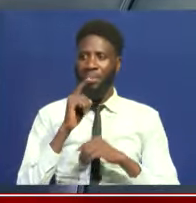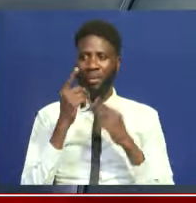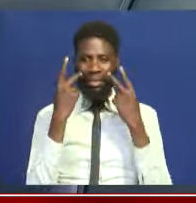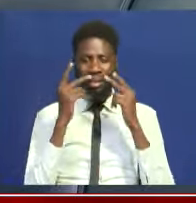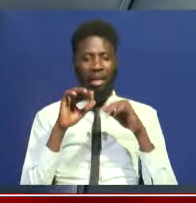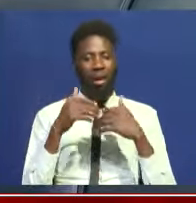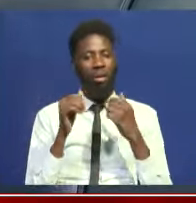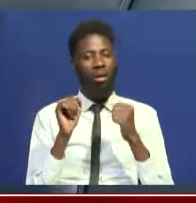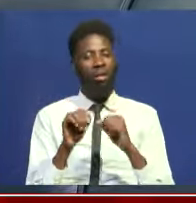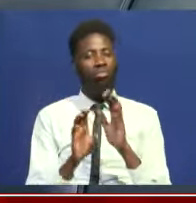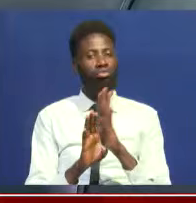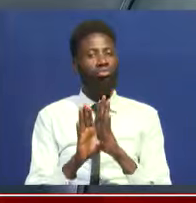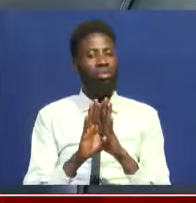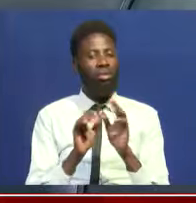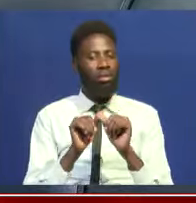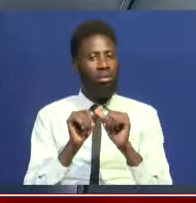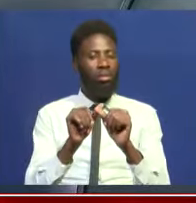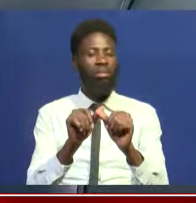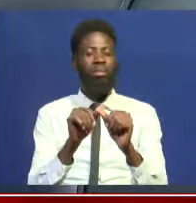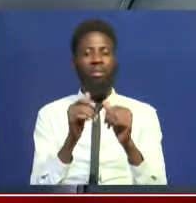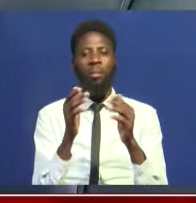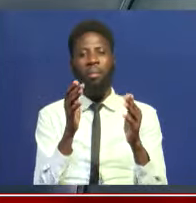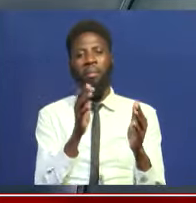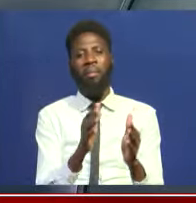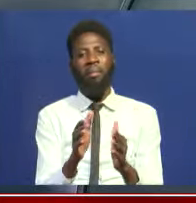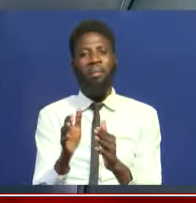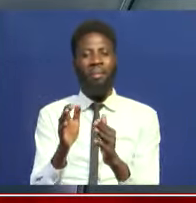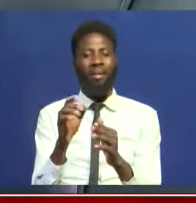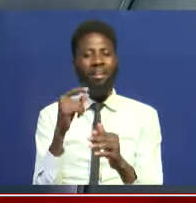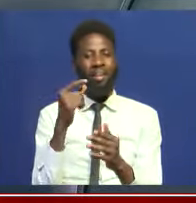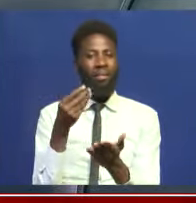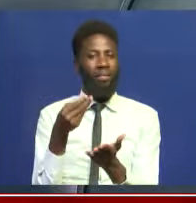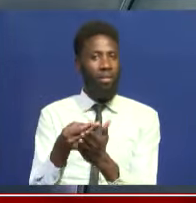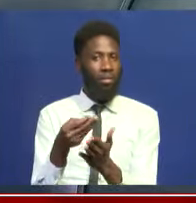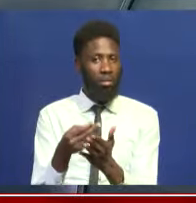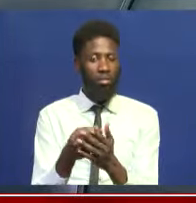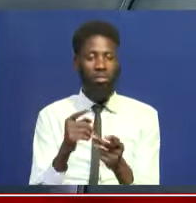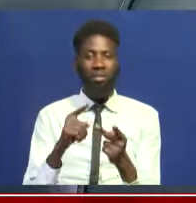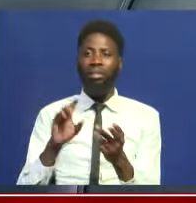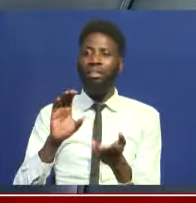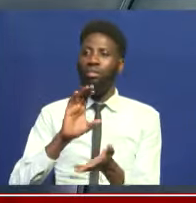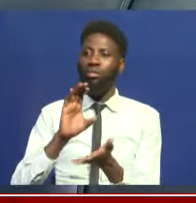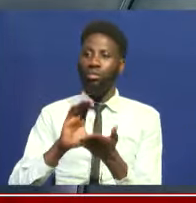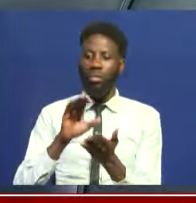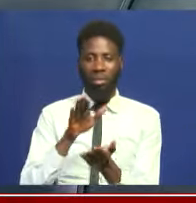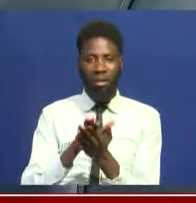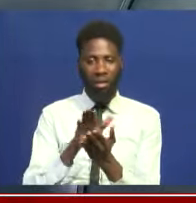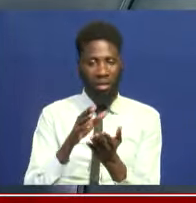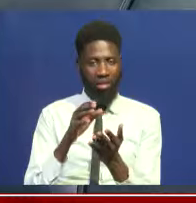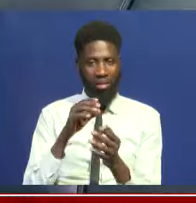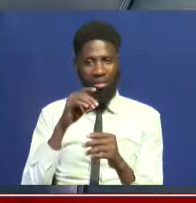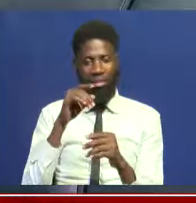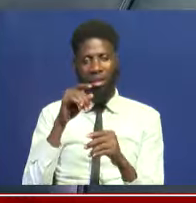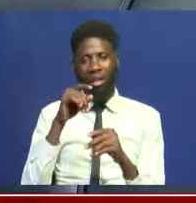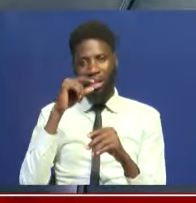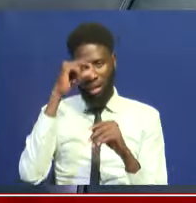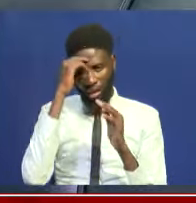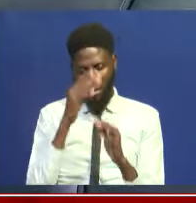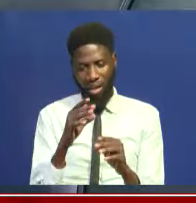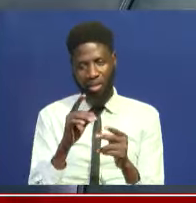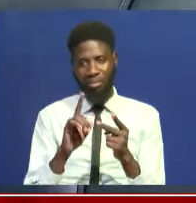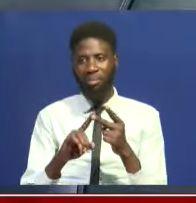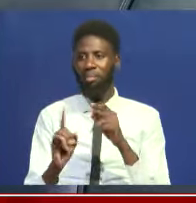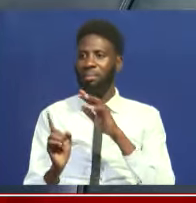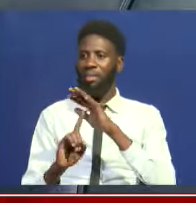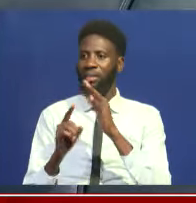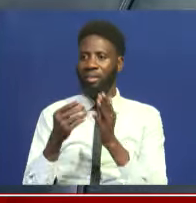sustainable roadmaps, green finance roadmaps. What does the central bank governor and the minister of finance and other key